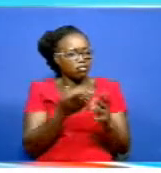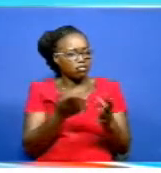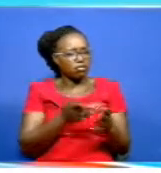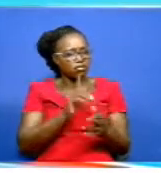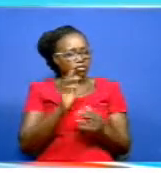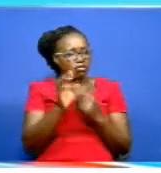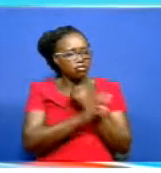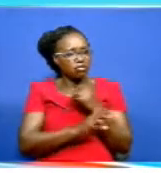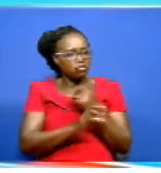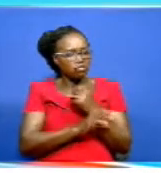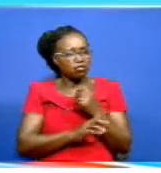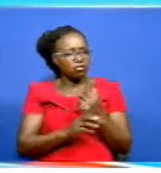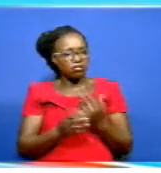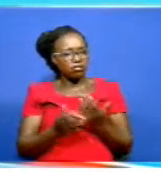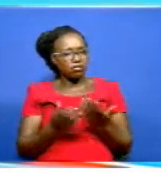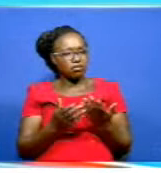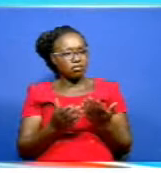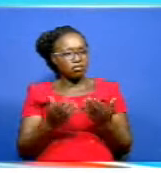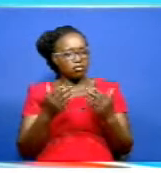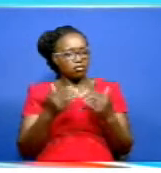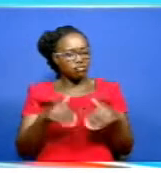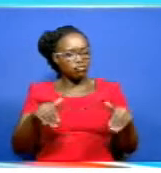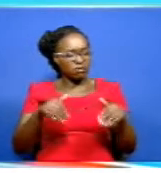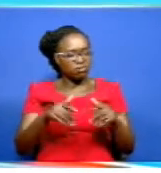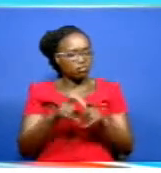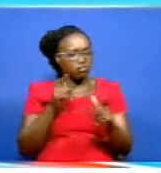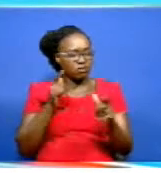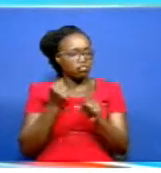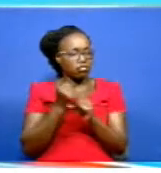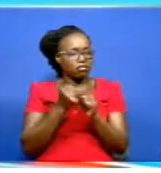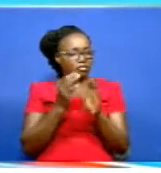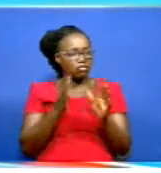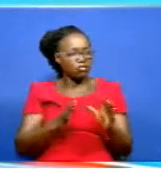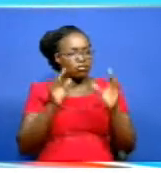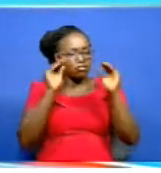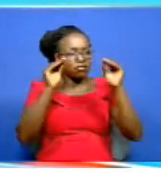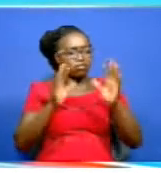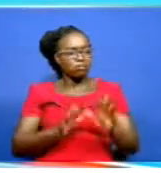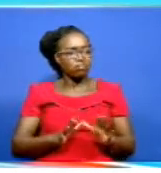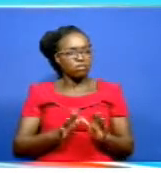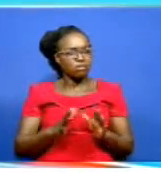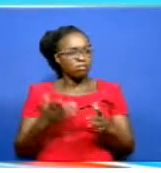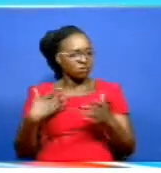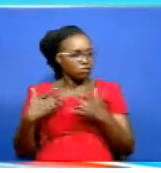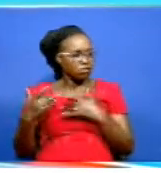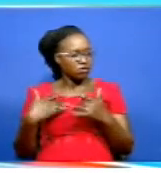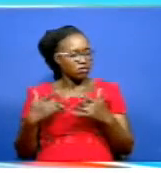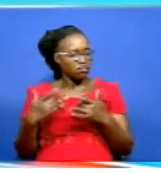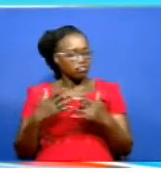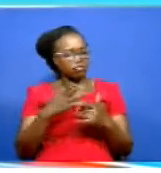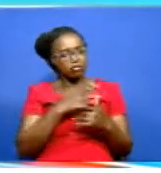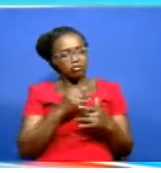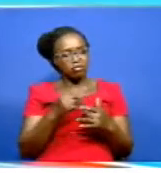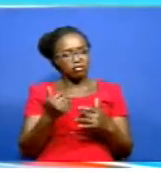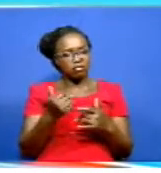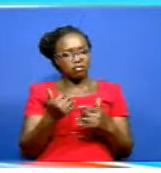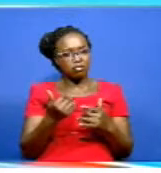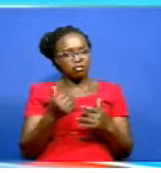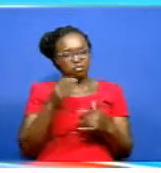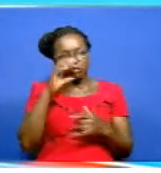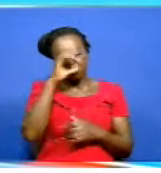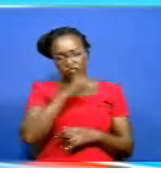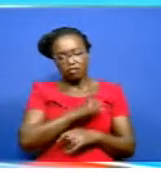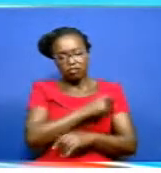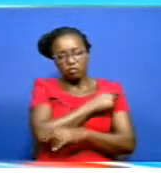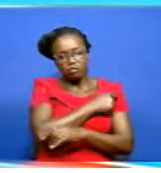country frontline workers or even the security or the teachers raising their concerns and others skipping the jab here